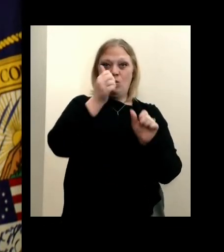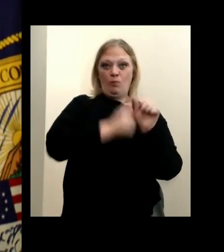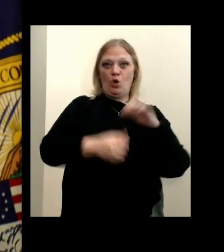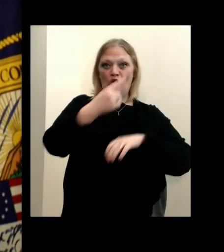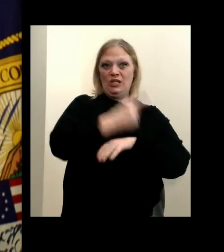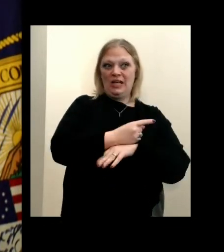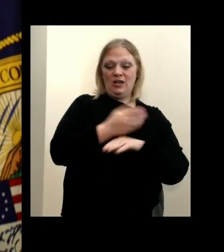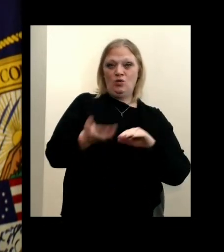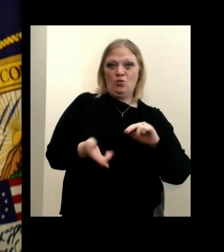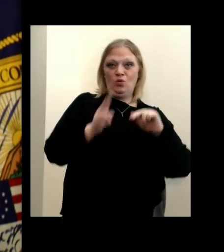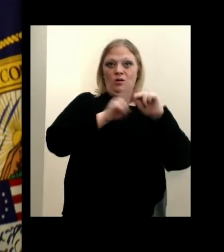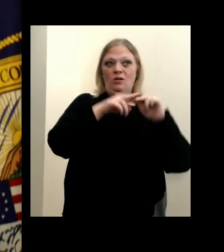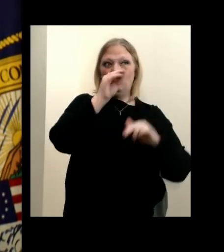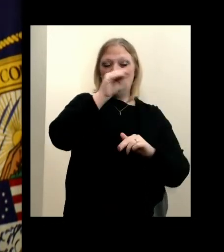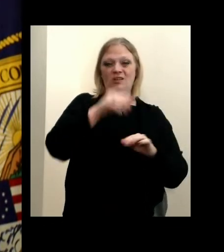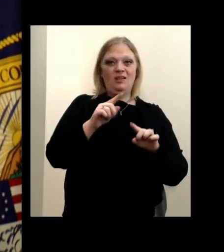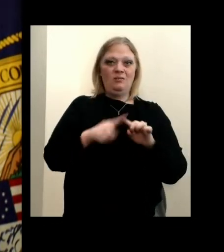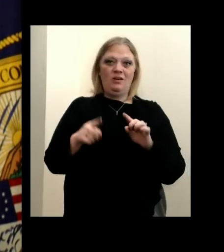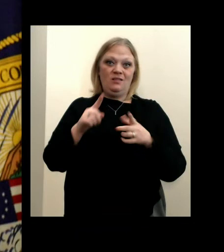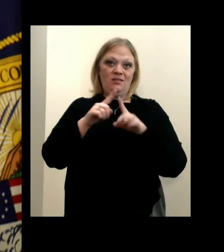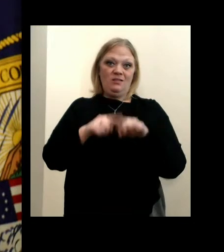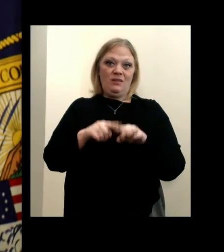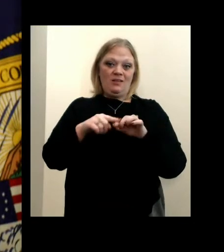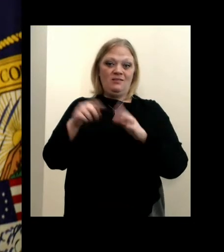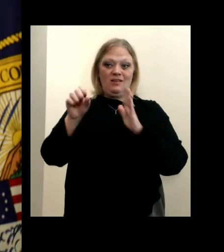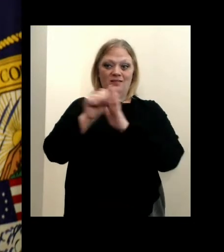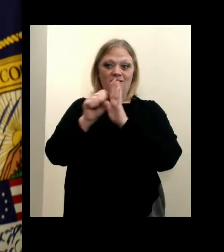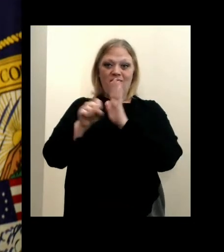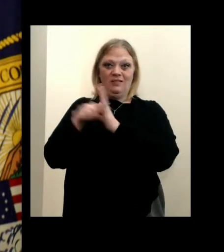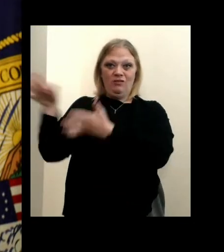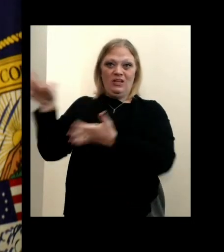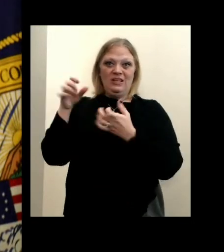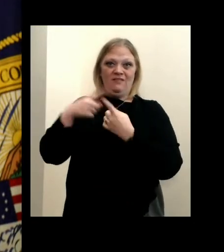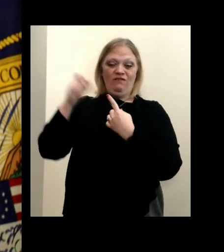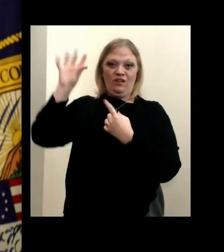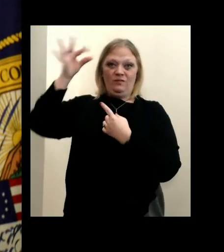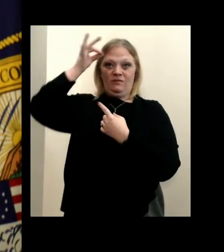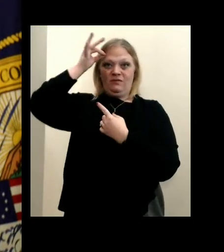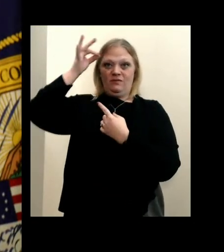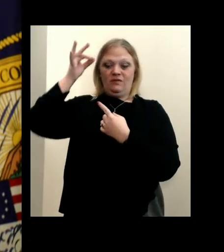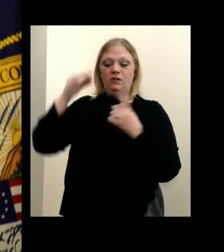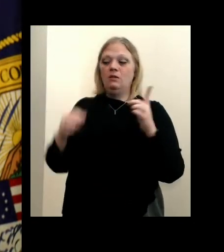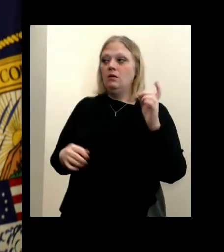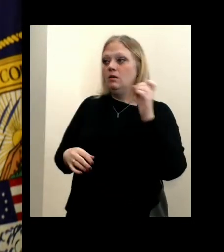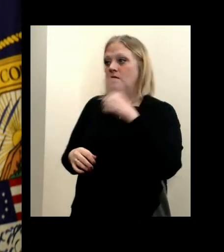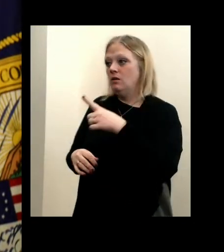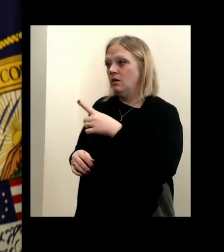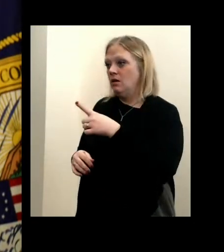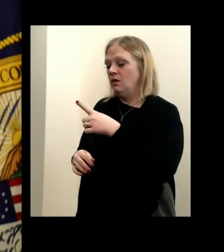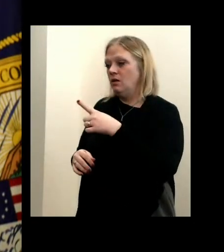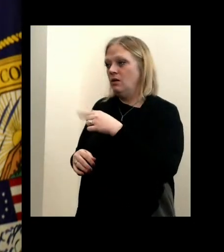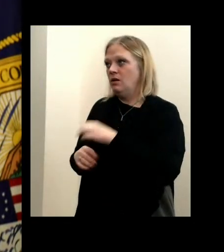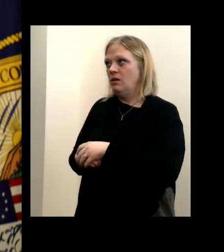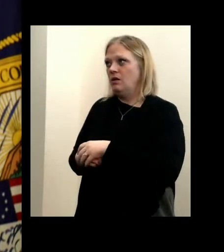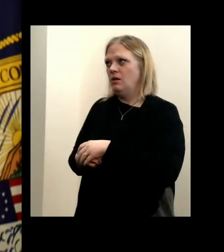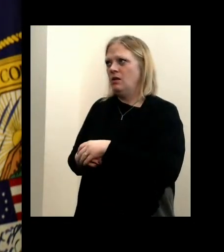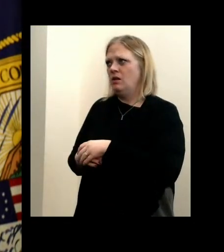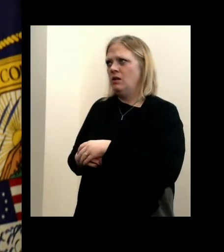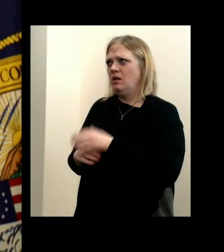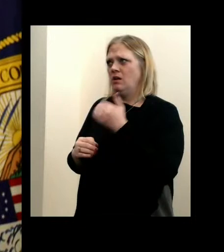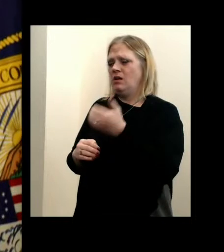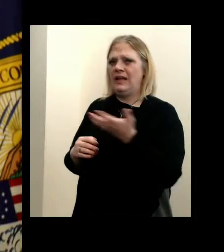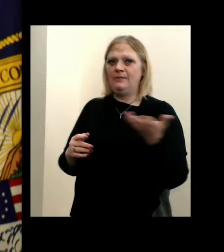depend on the number of vaccines that New York State receives from the federal government. So I think I may just follow up with that. Oh, go ahead. No, I